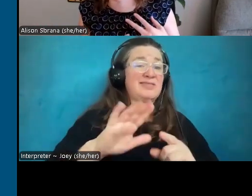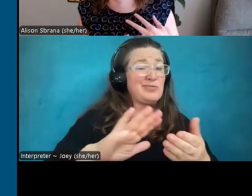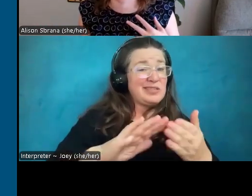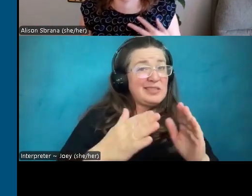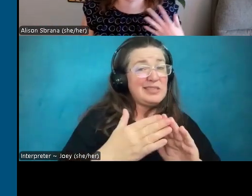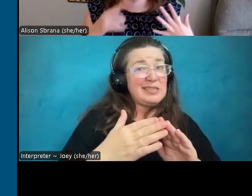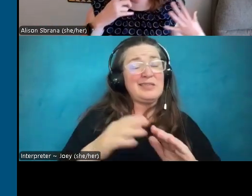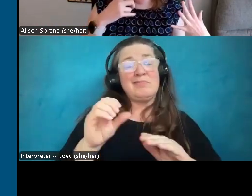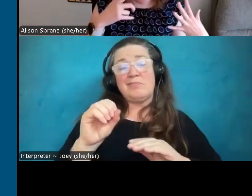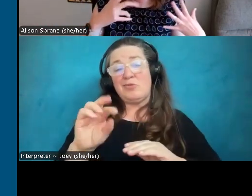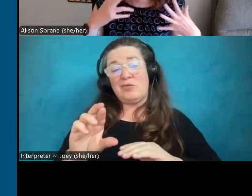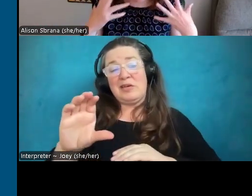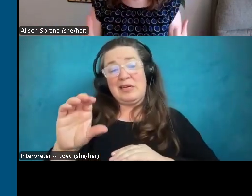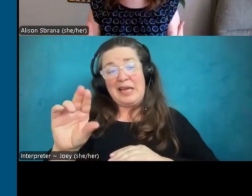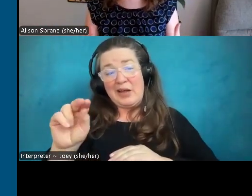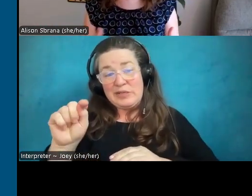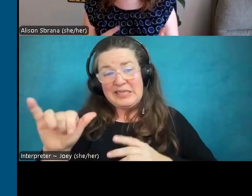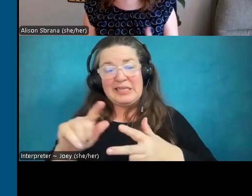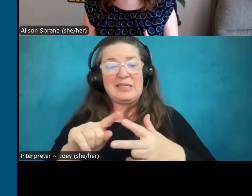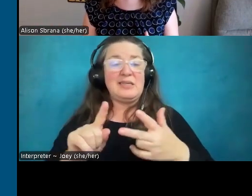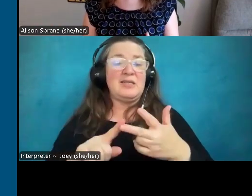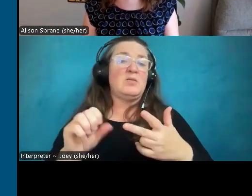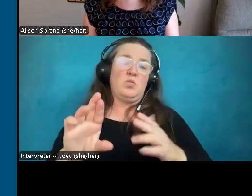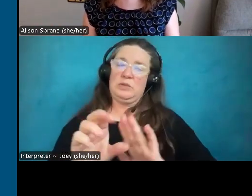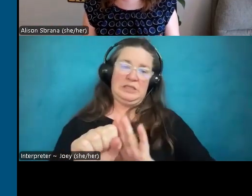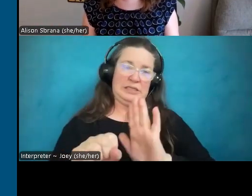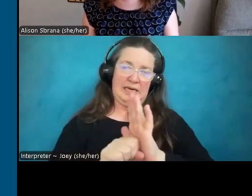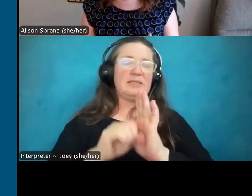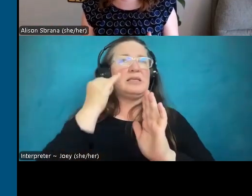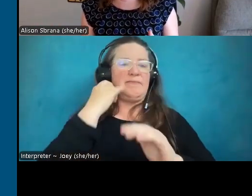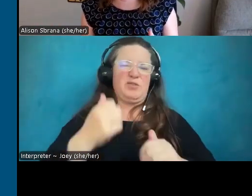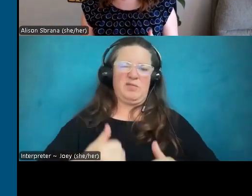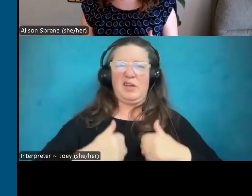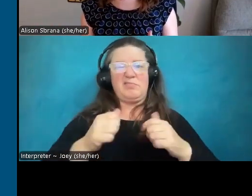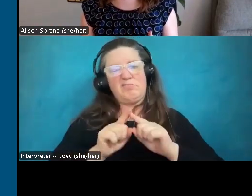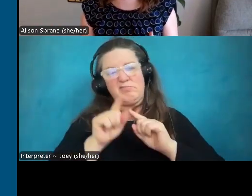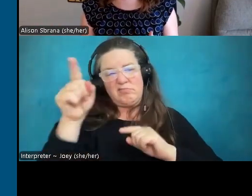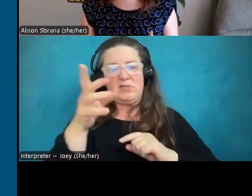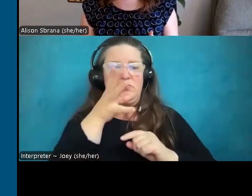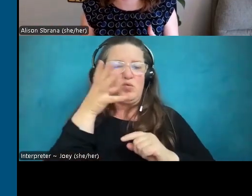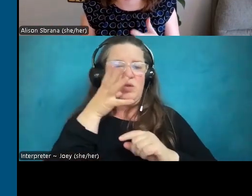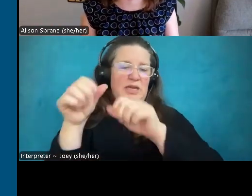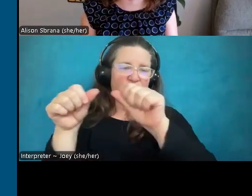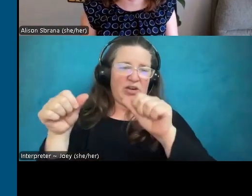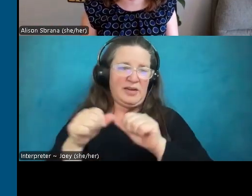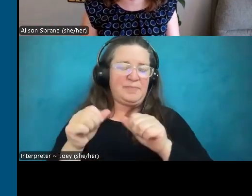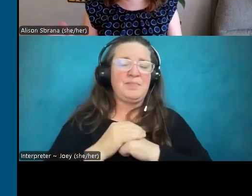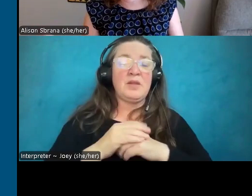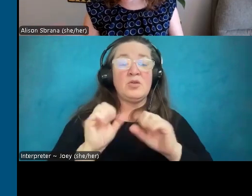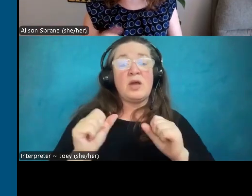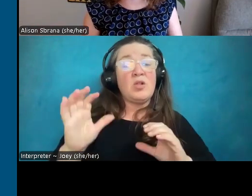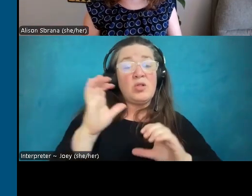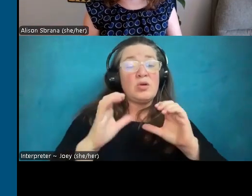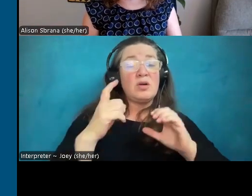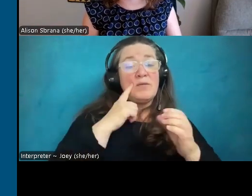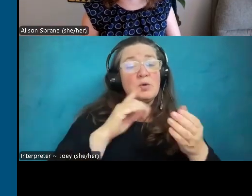you're in a rural area. And then you can look for city, county, recreation programs that are inclusive, or